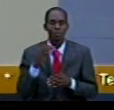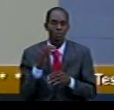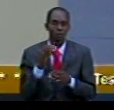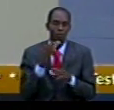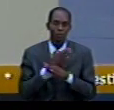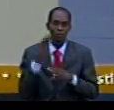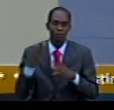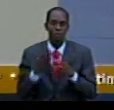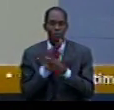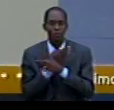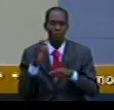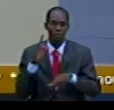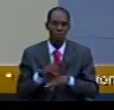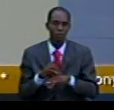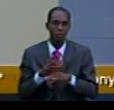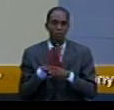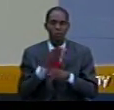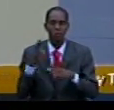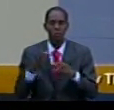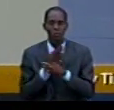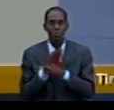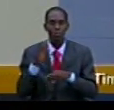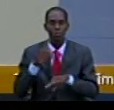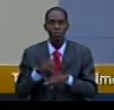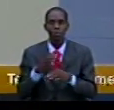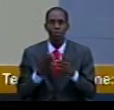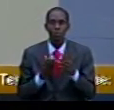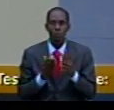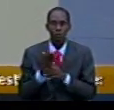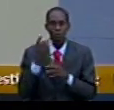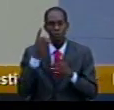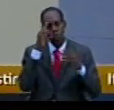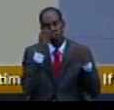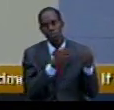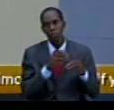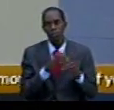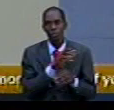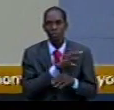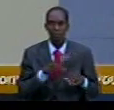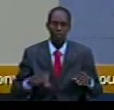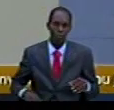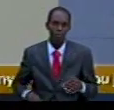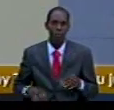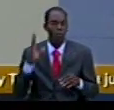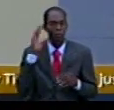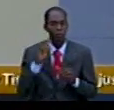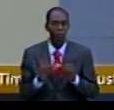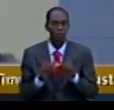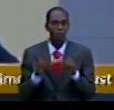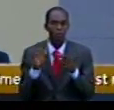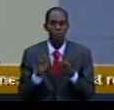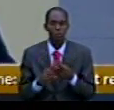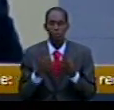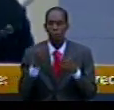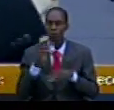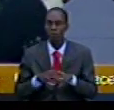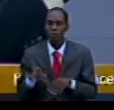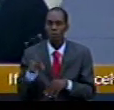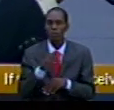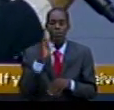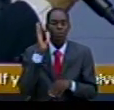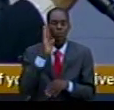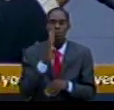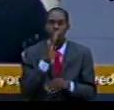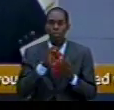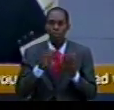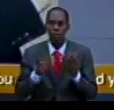total freedom through faith in Christ, we continue to reverberate. And you will be one of those who will